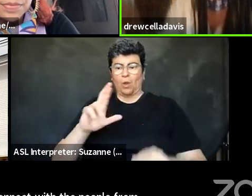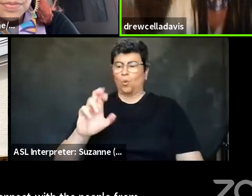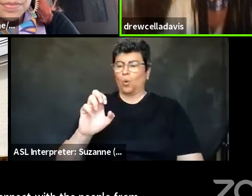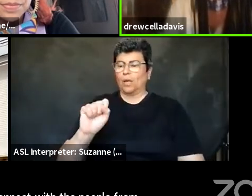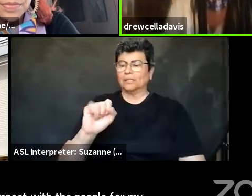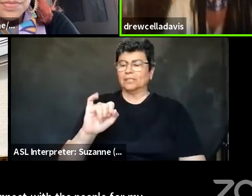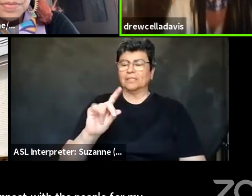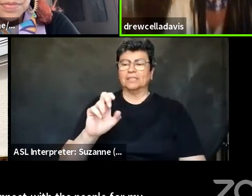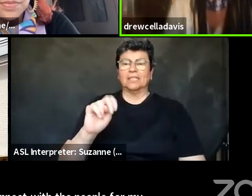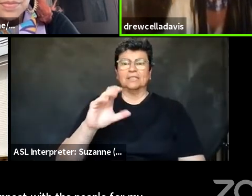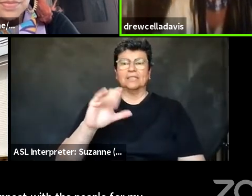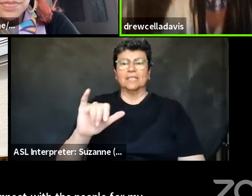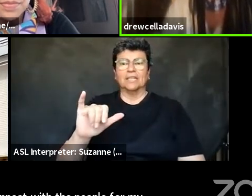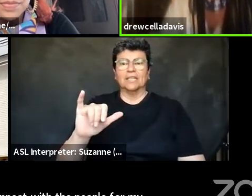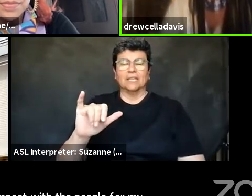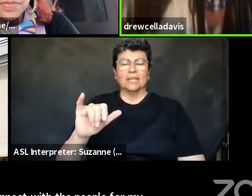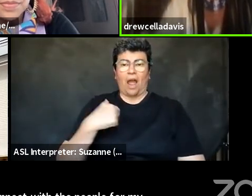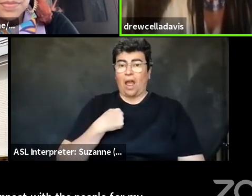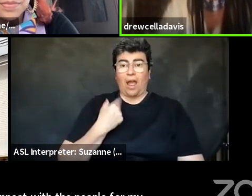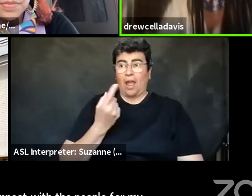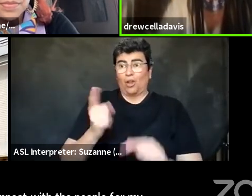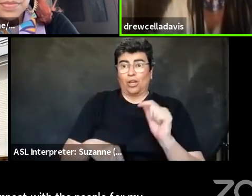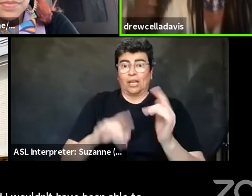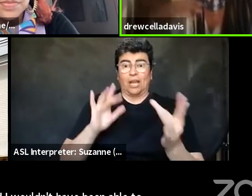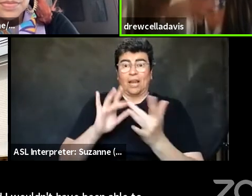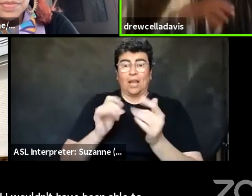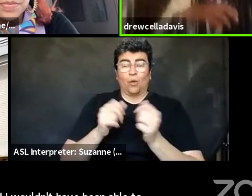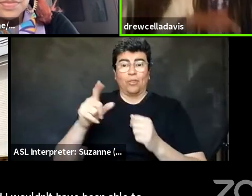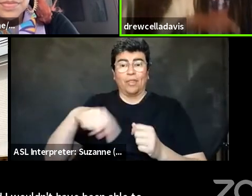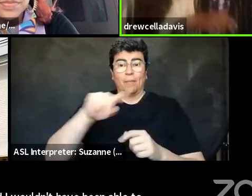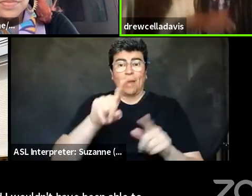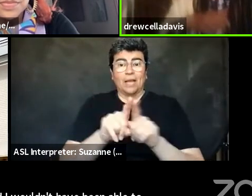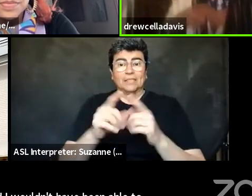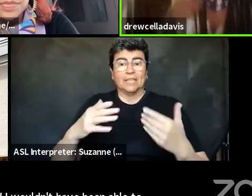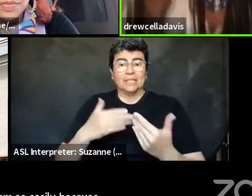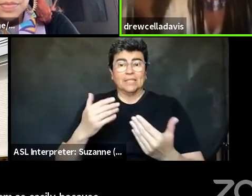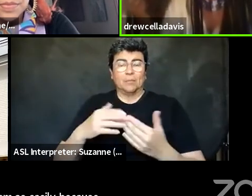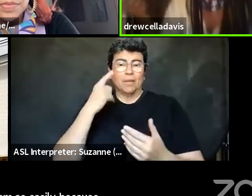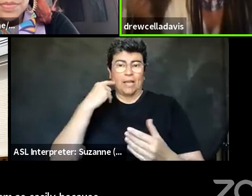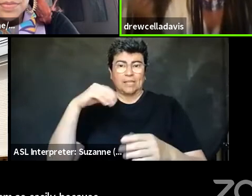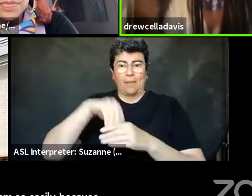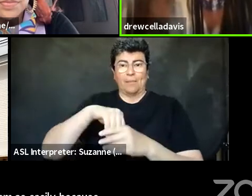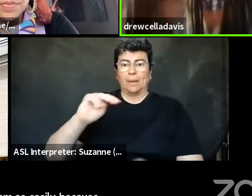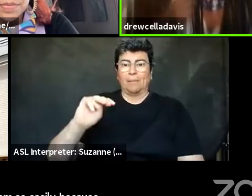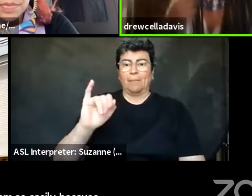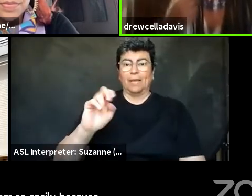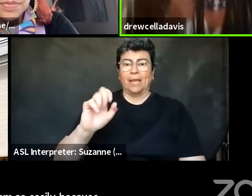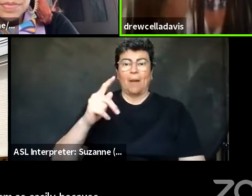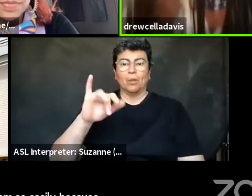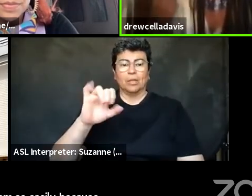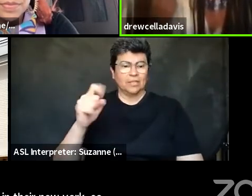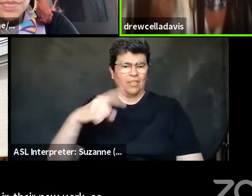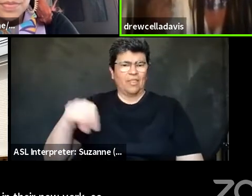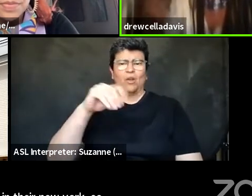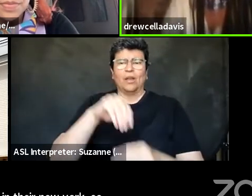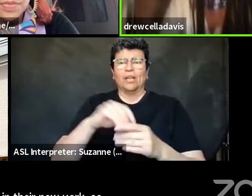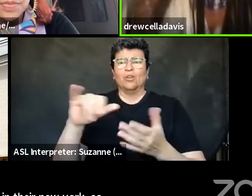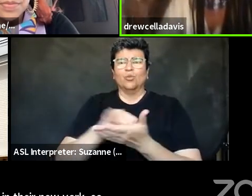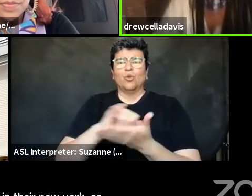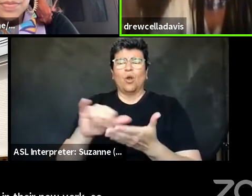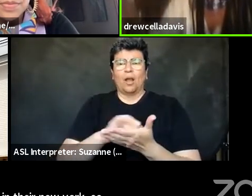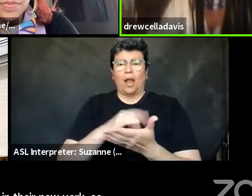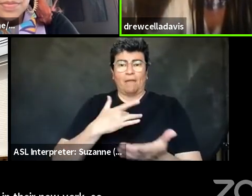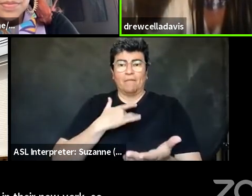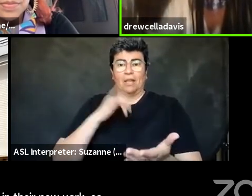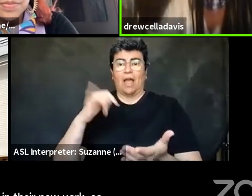and I wouldn't have been able to connect with them as easily because I'm in Minneapolis and they're in New York. So I feel like I'm able